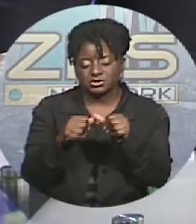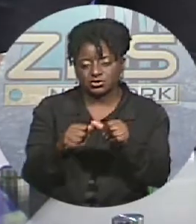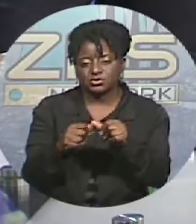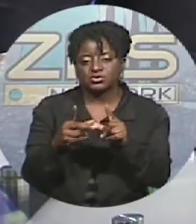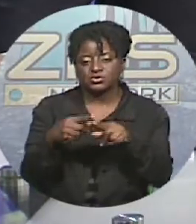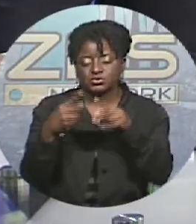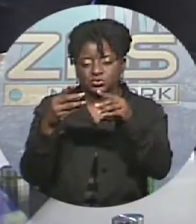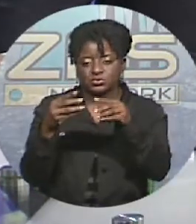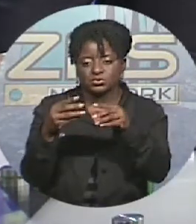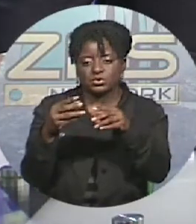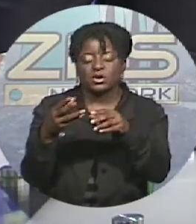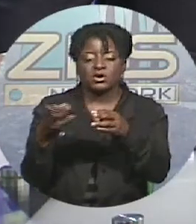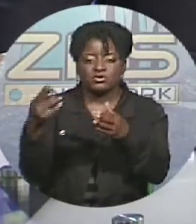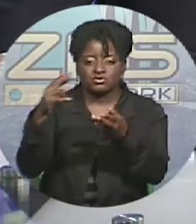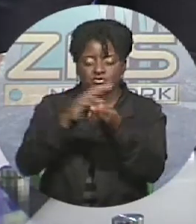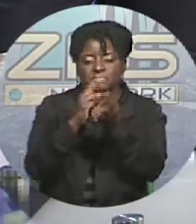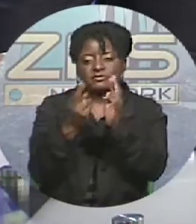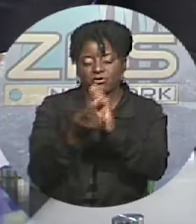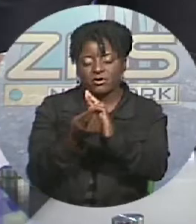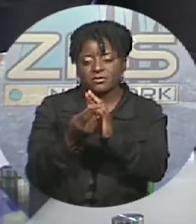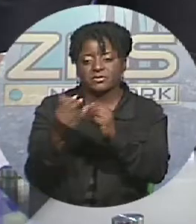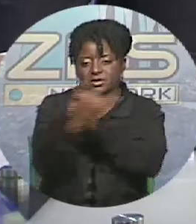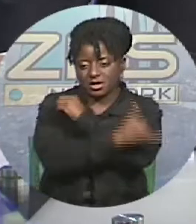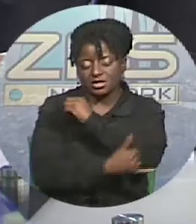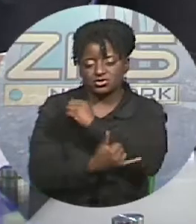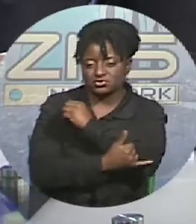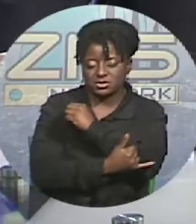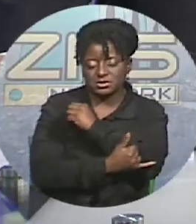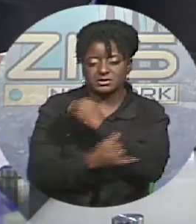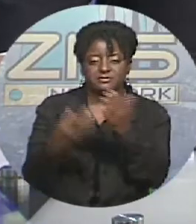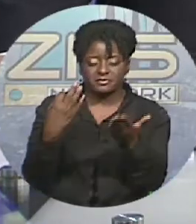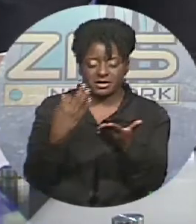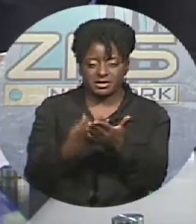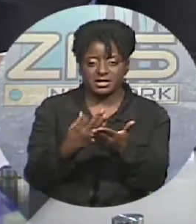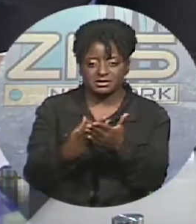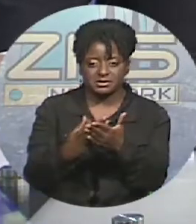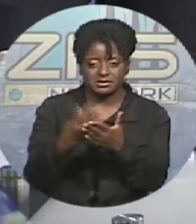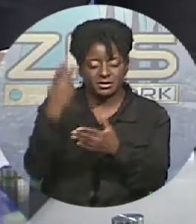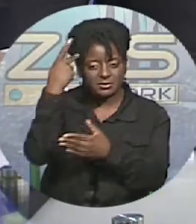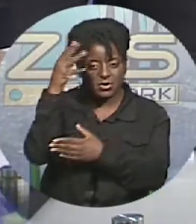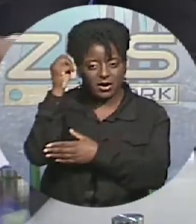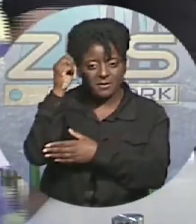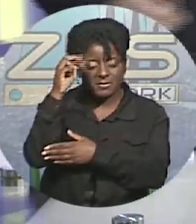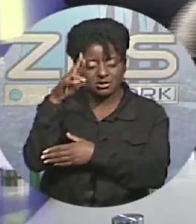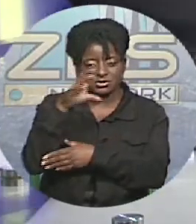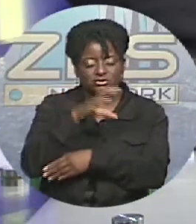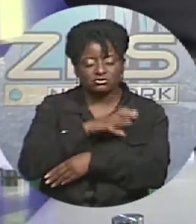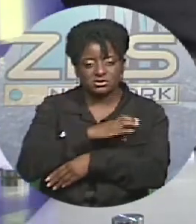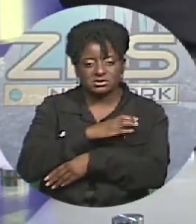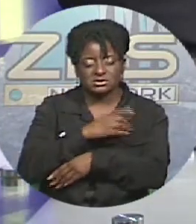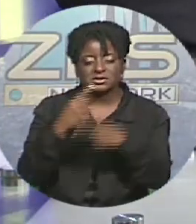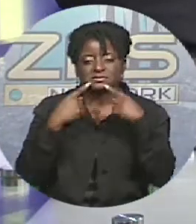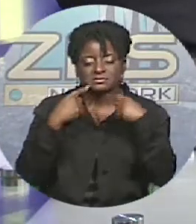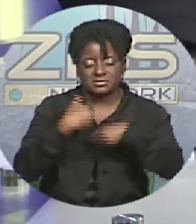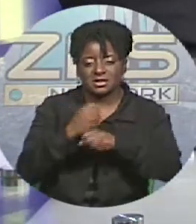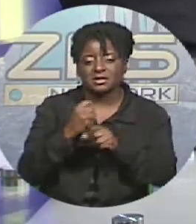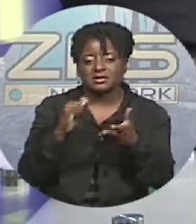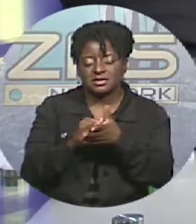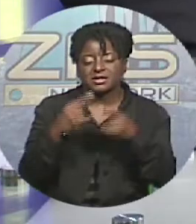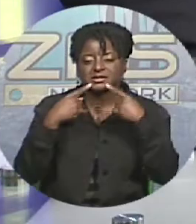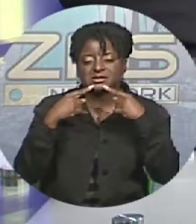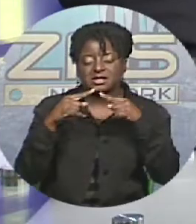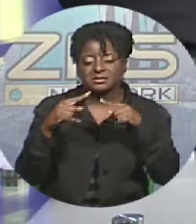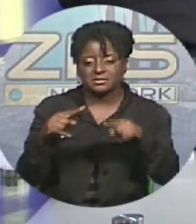the country's finances. Prime Minister the Right Honourable Perry Christie making the bold statement as he spent his wrap-up presentation of the mid-year